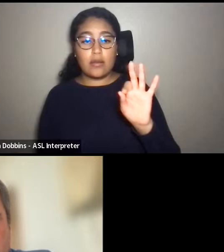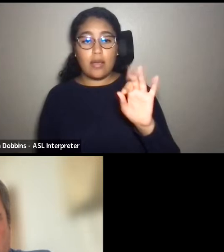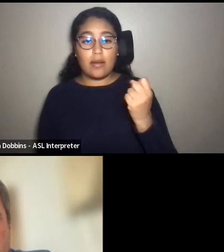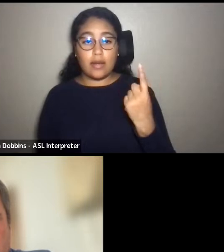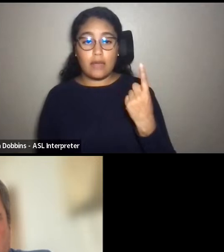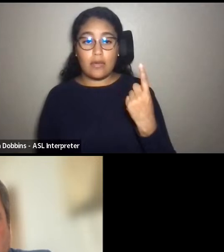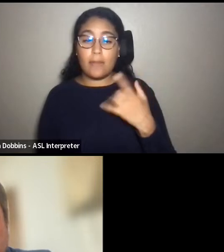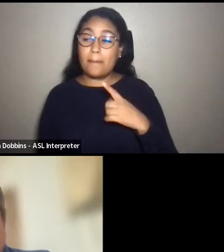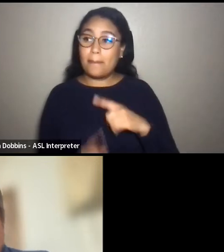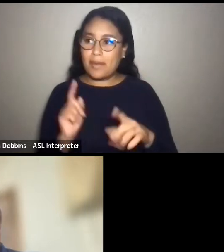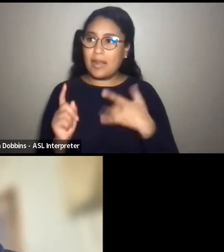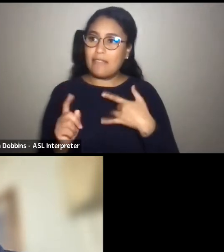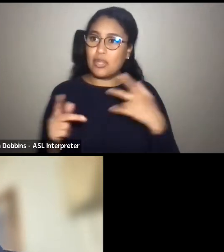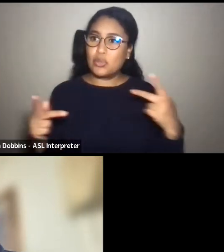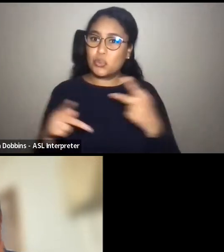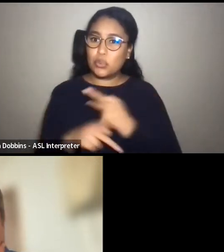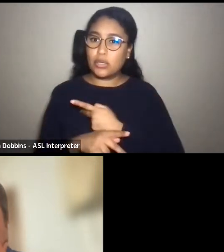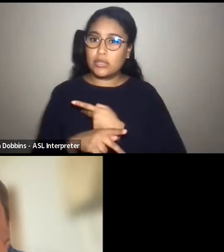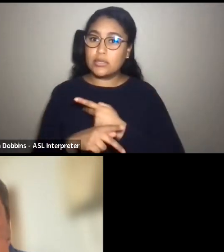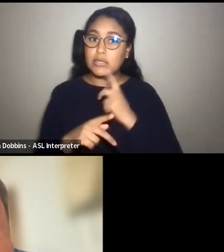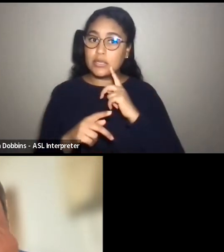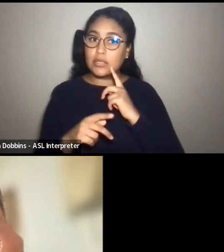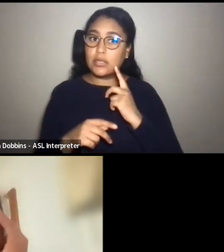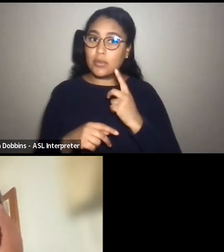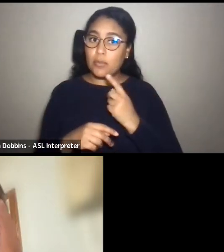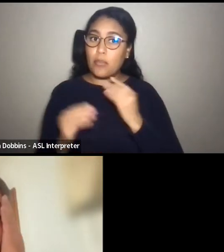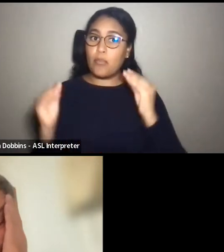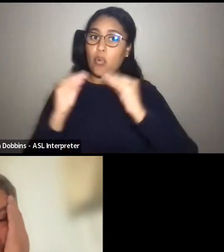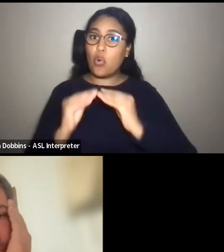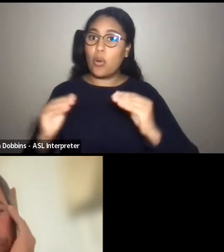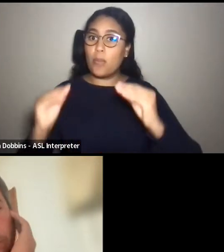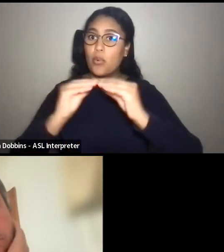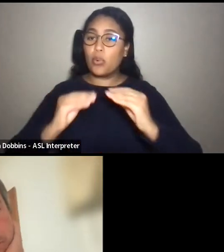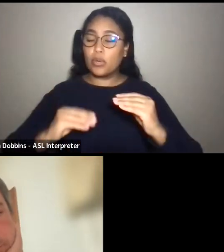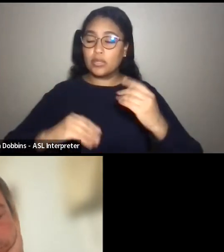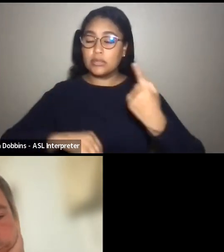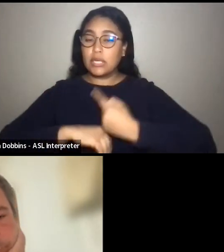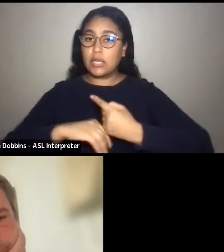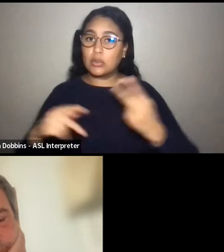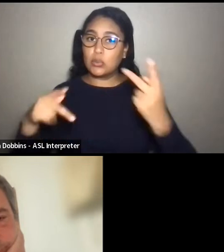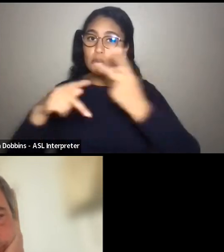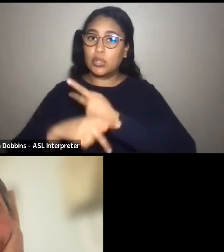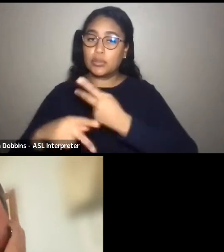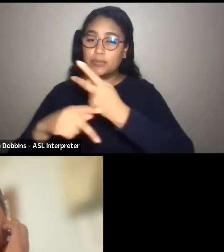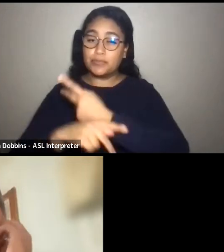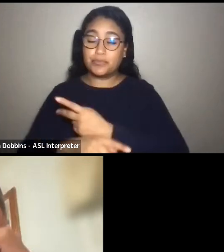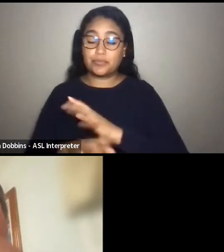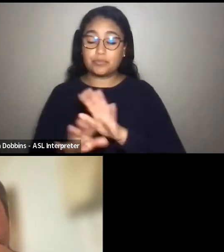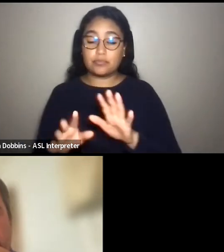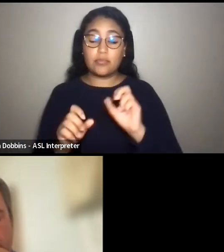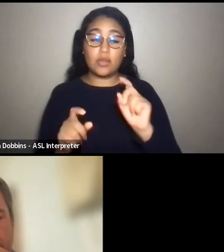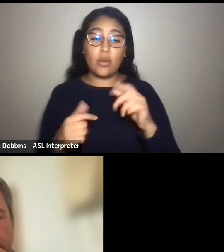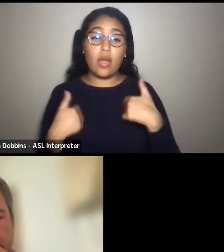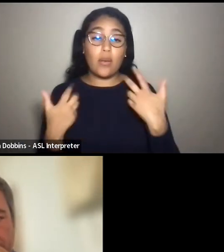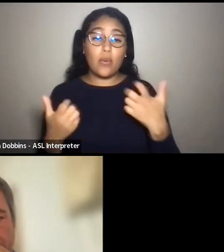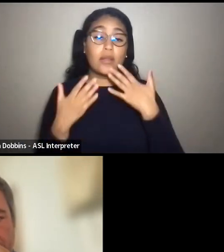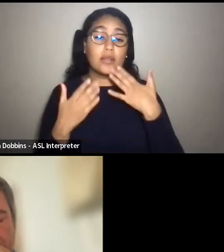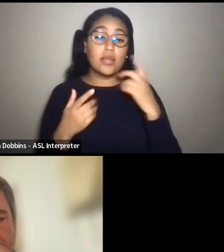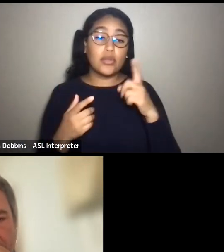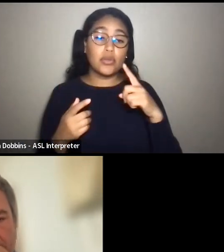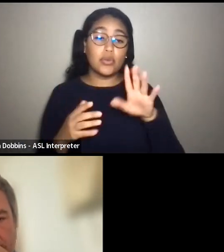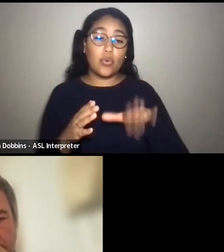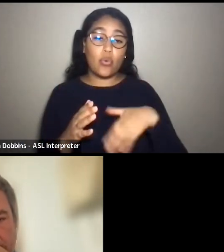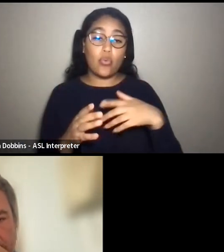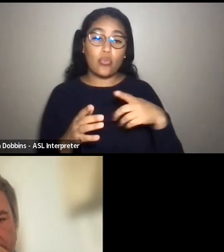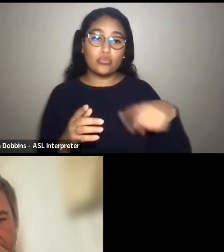to be worse, right? As the days go on. And I just want to say thank you for everyone being